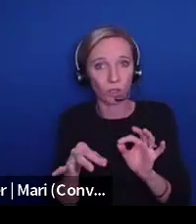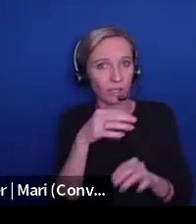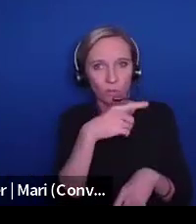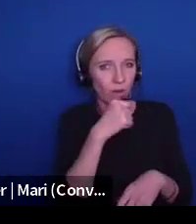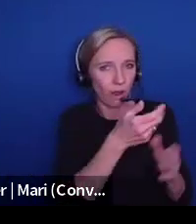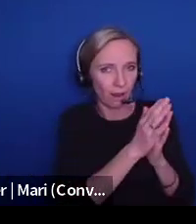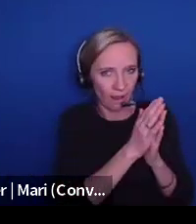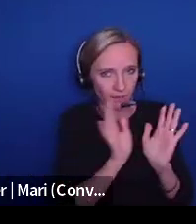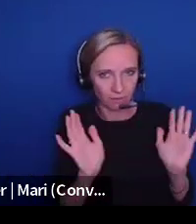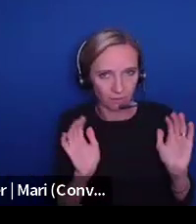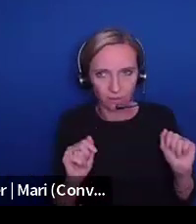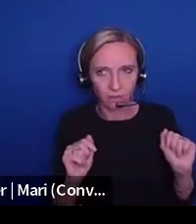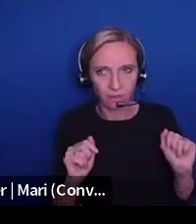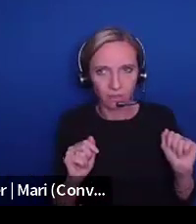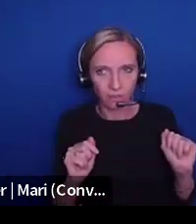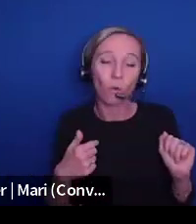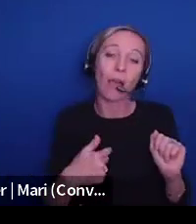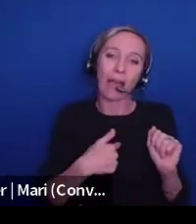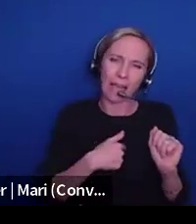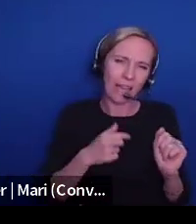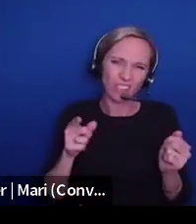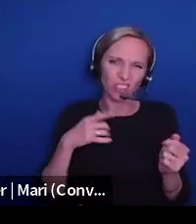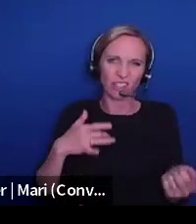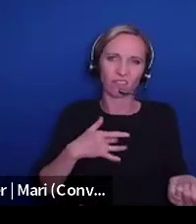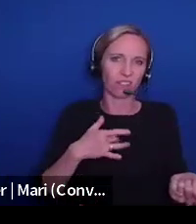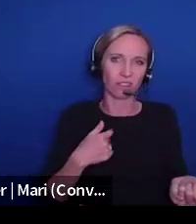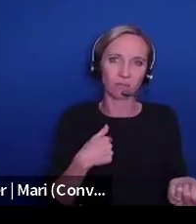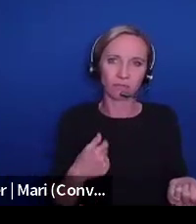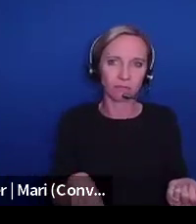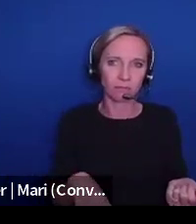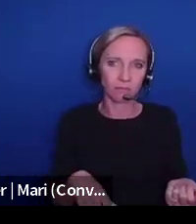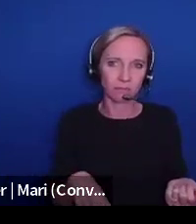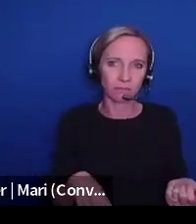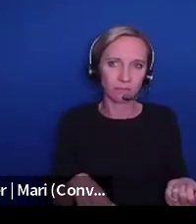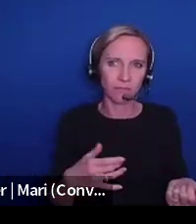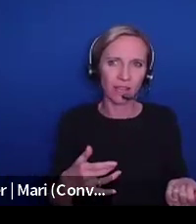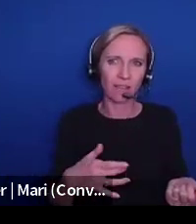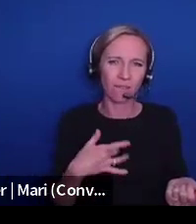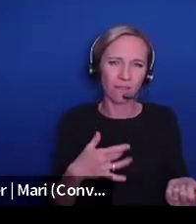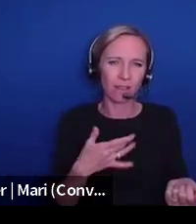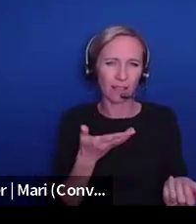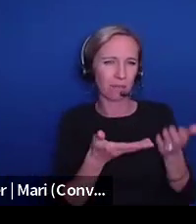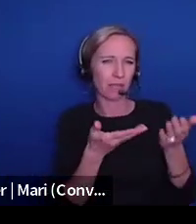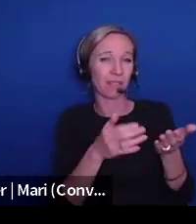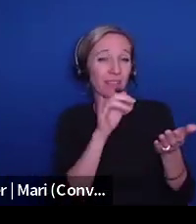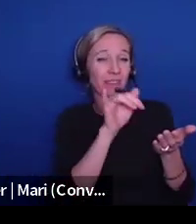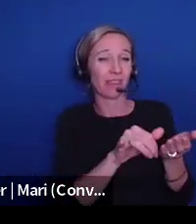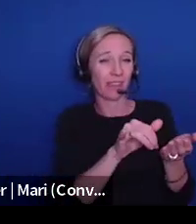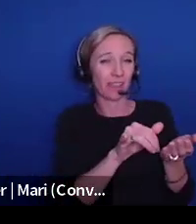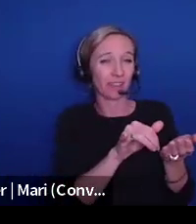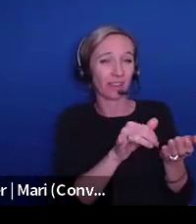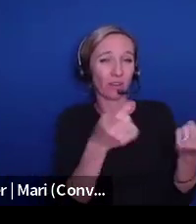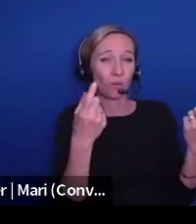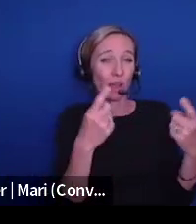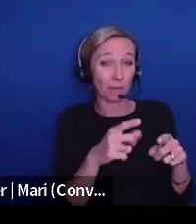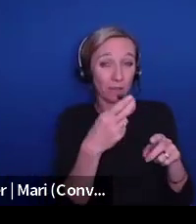But we had, well, I had a feeling that there might have been some implications on the